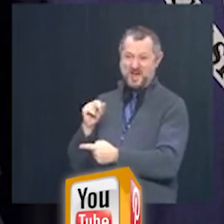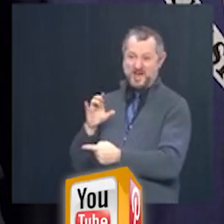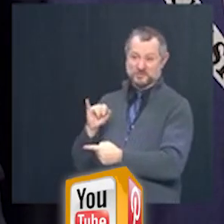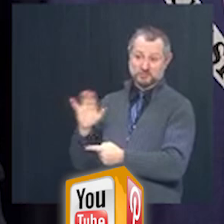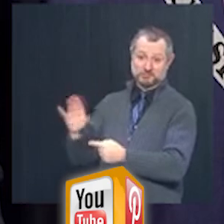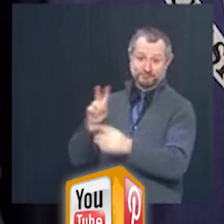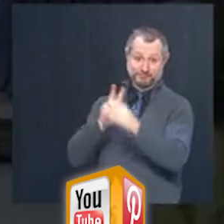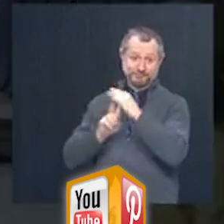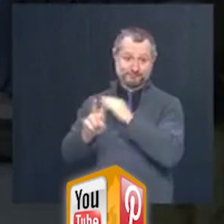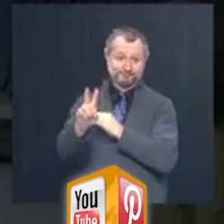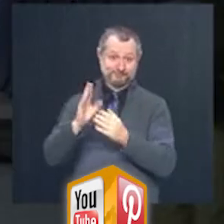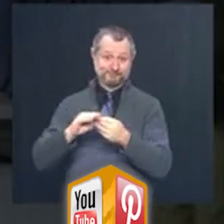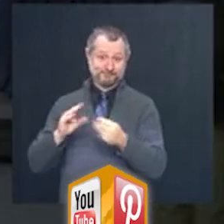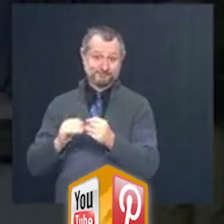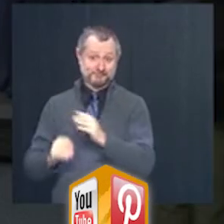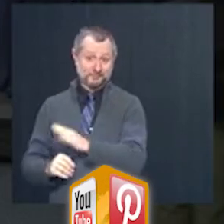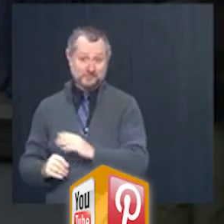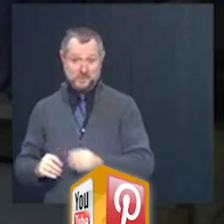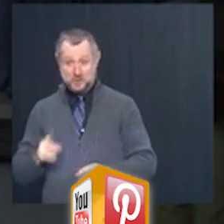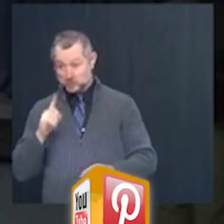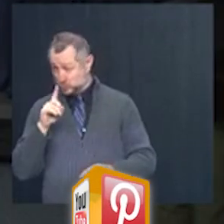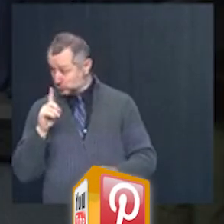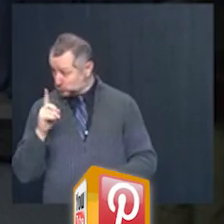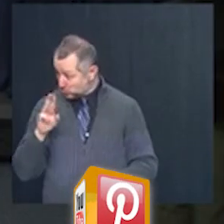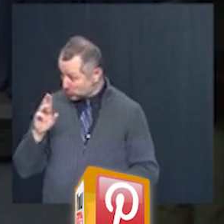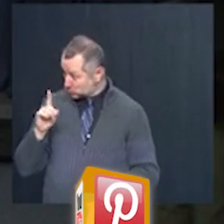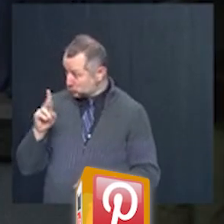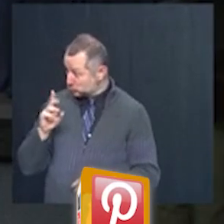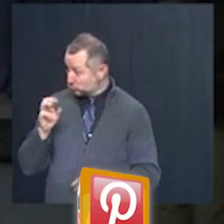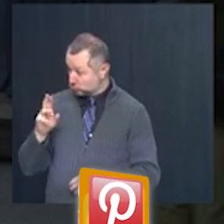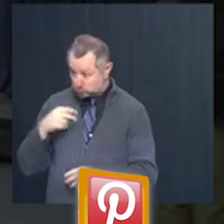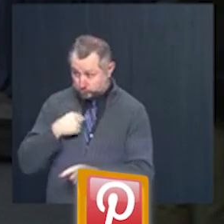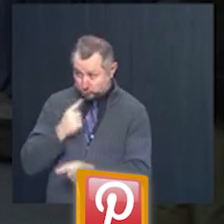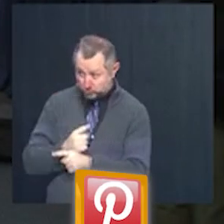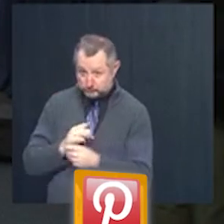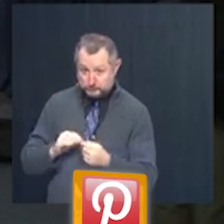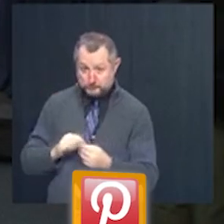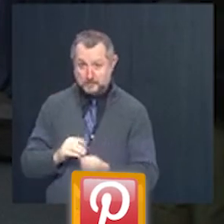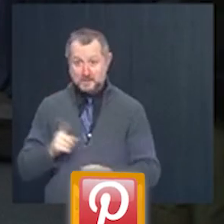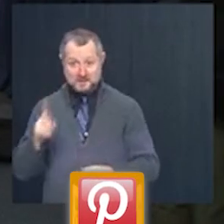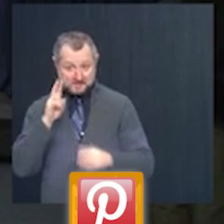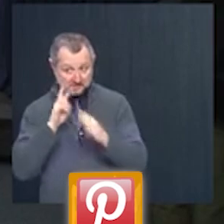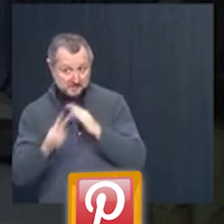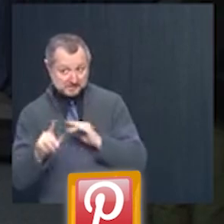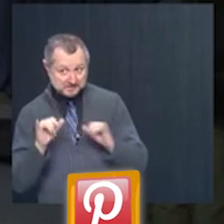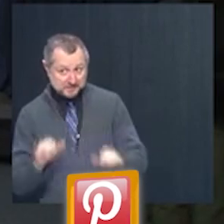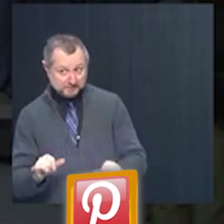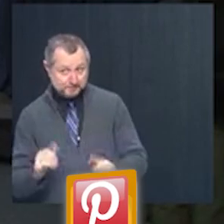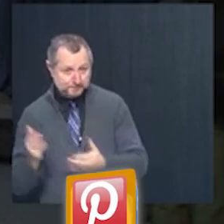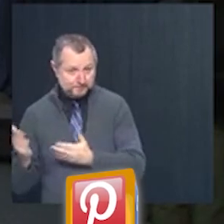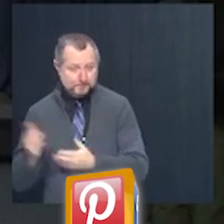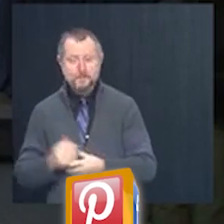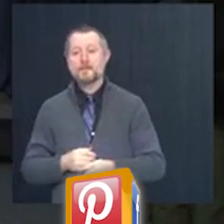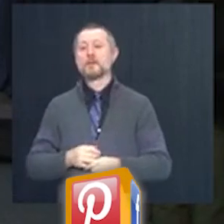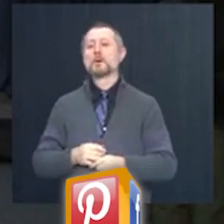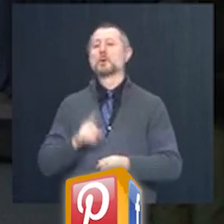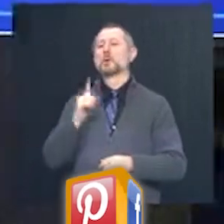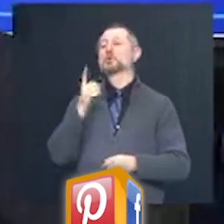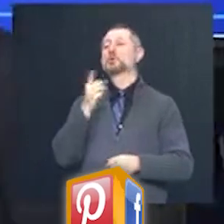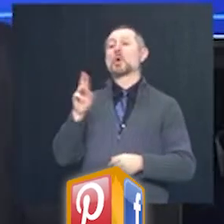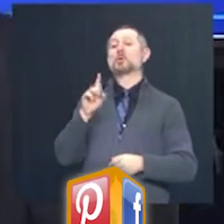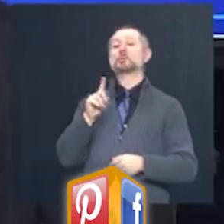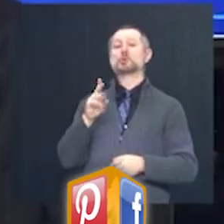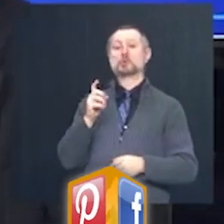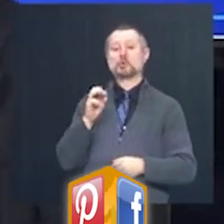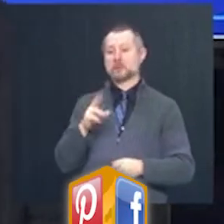say. Dr. Zucker, is that? Yes, absolutely correct. Yeah. Your crystal ball, do you want to give us a date in January? You said mid-January. I made a bet with you. It was